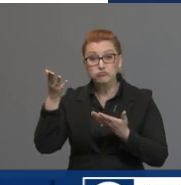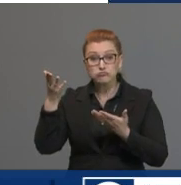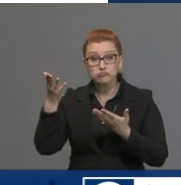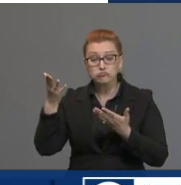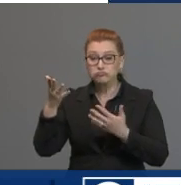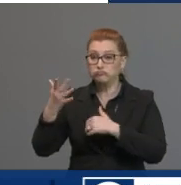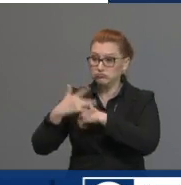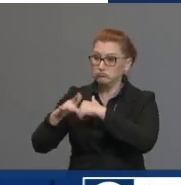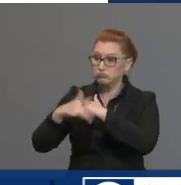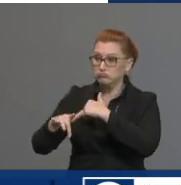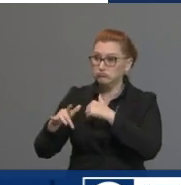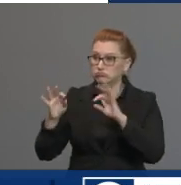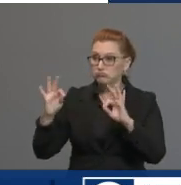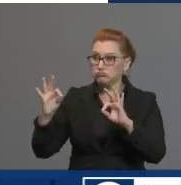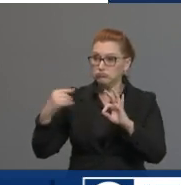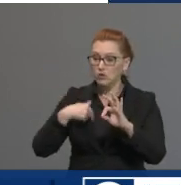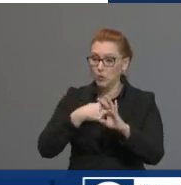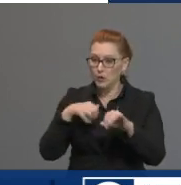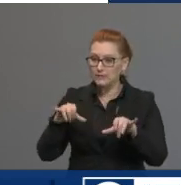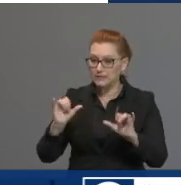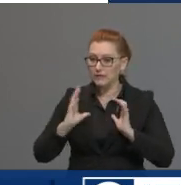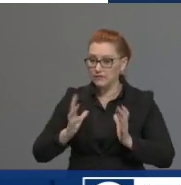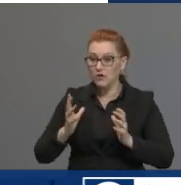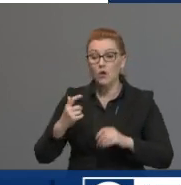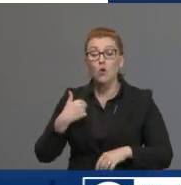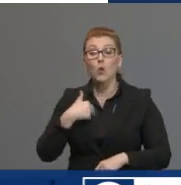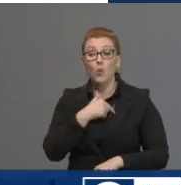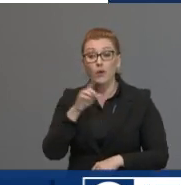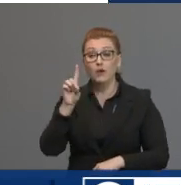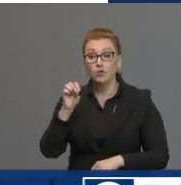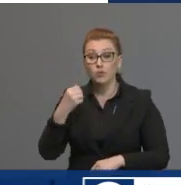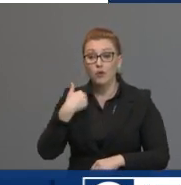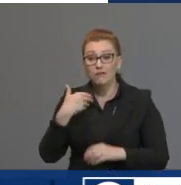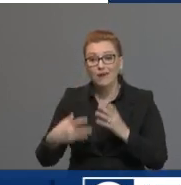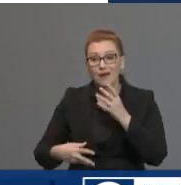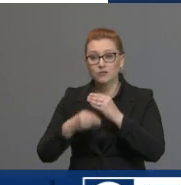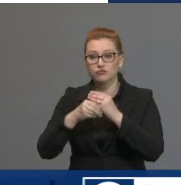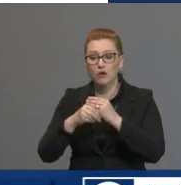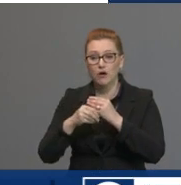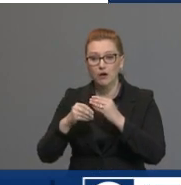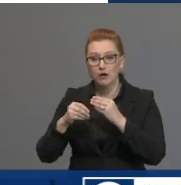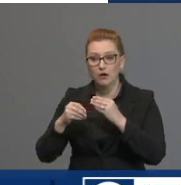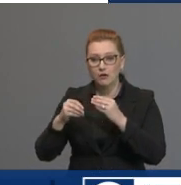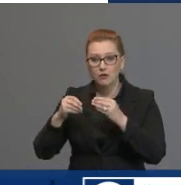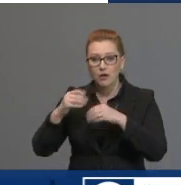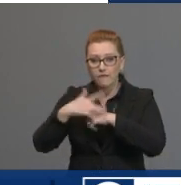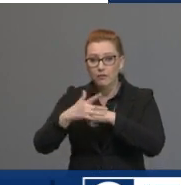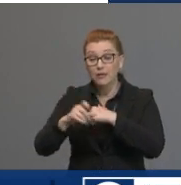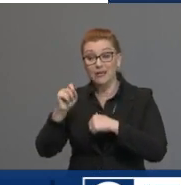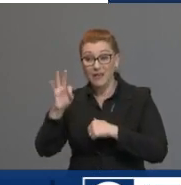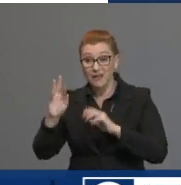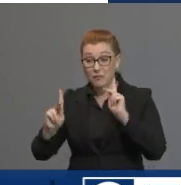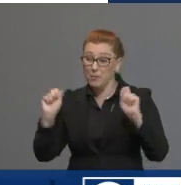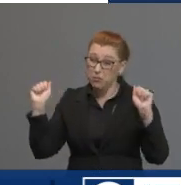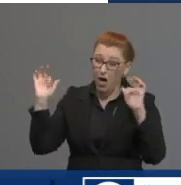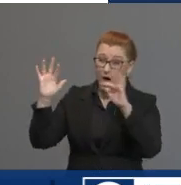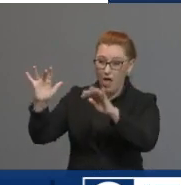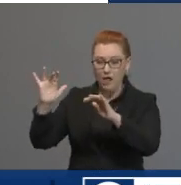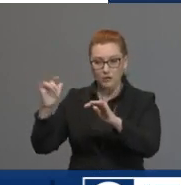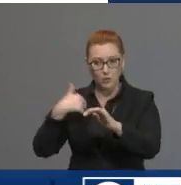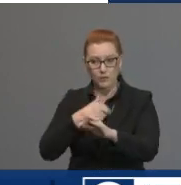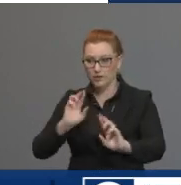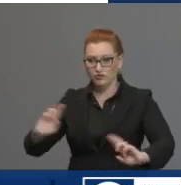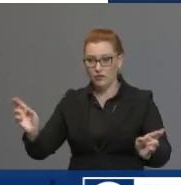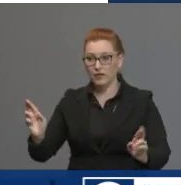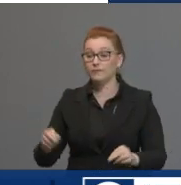is holding right now, and we do have surge capacity in these alternate care sites should it be needed. In terms of the course of the